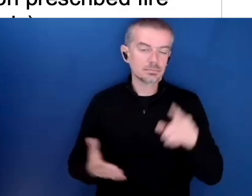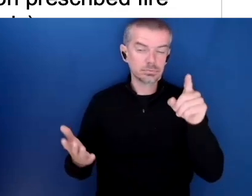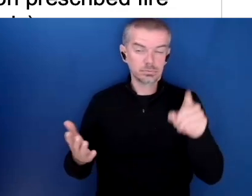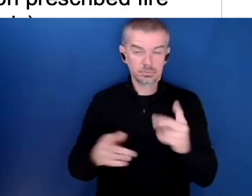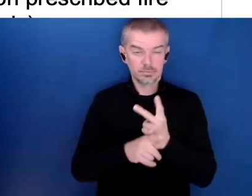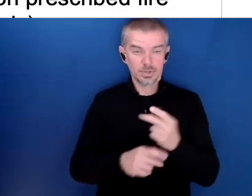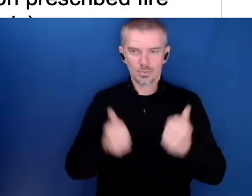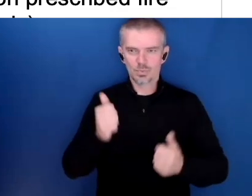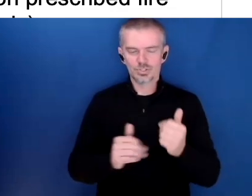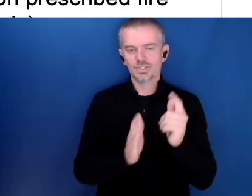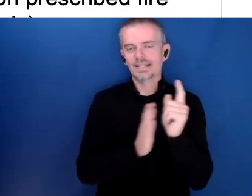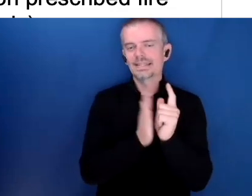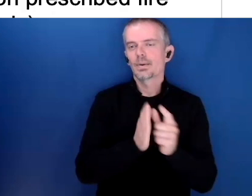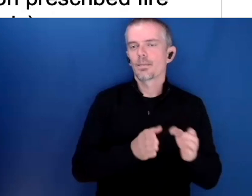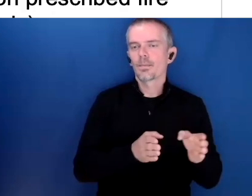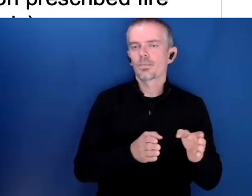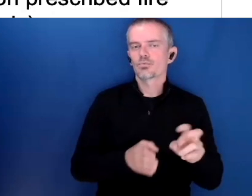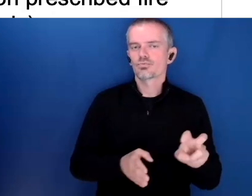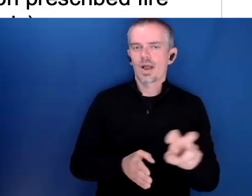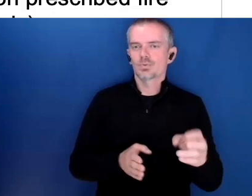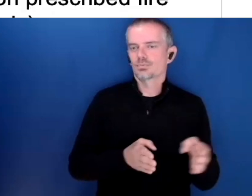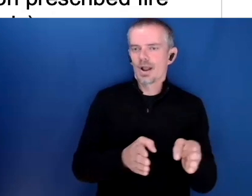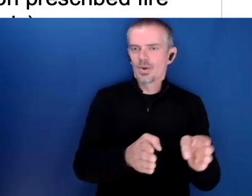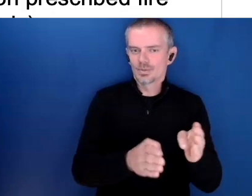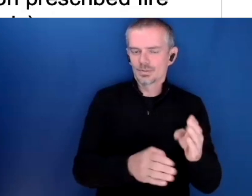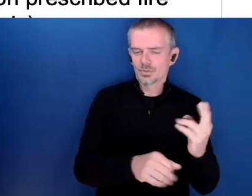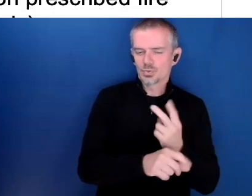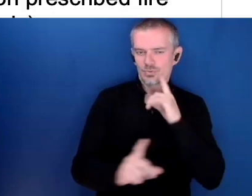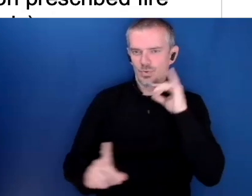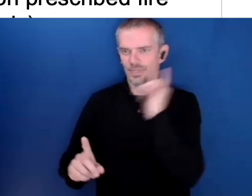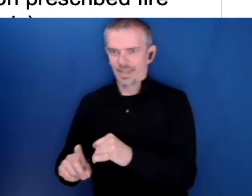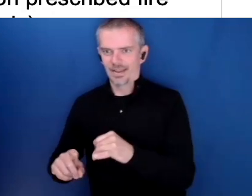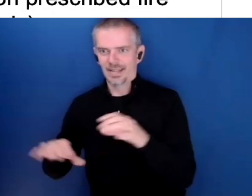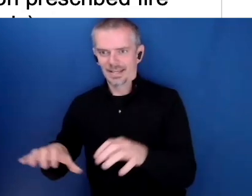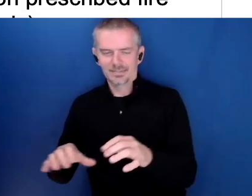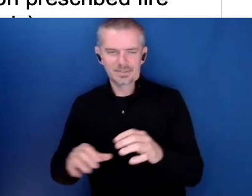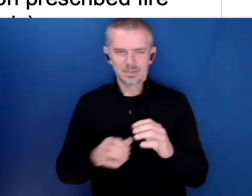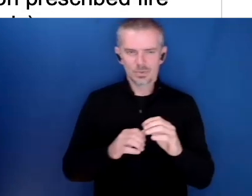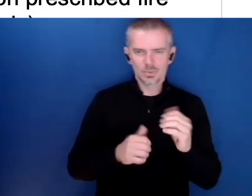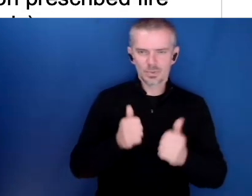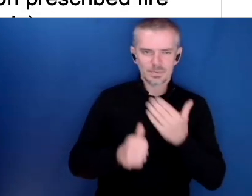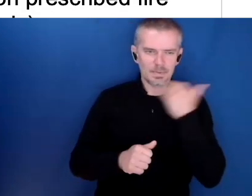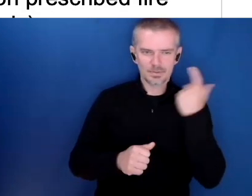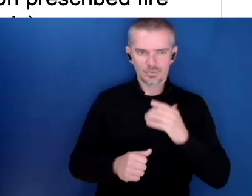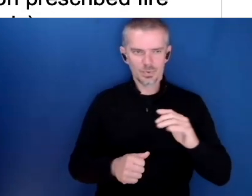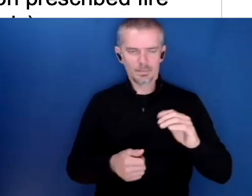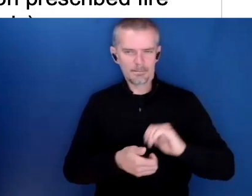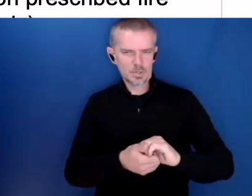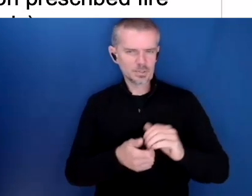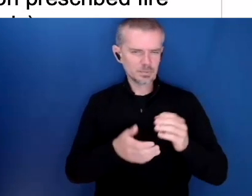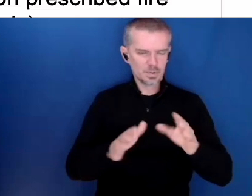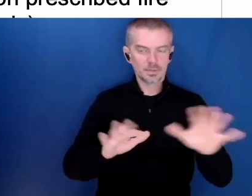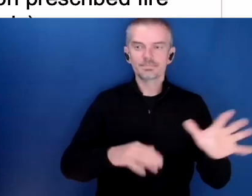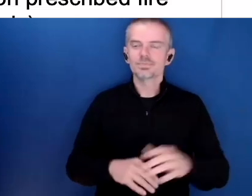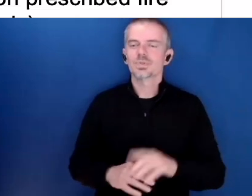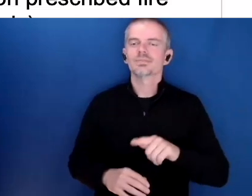out what legal instrument could be used for a particular activity or partnership. So now I'm going to hand it over to Emery to talk briefly about